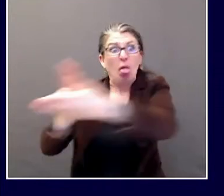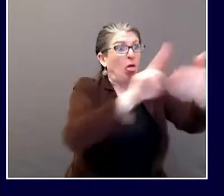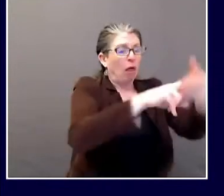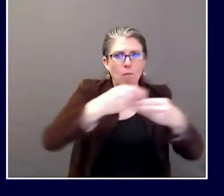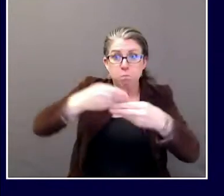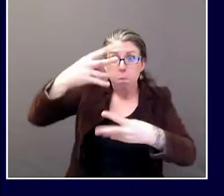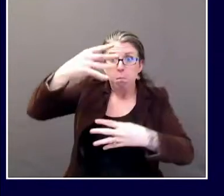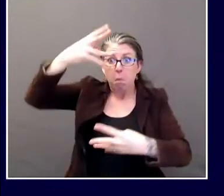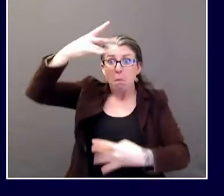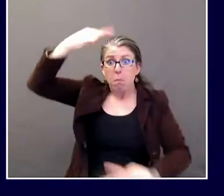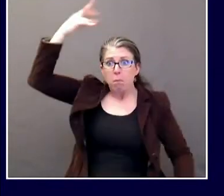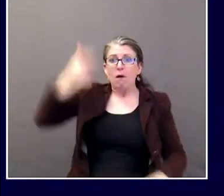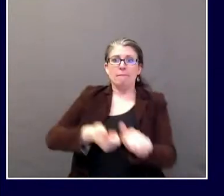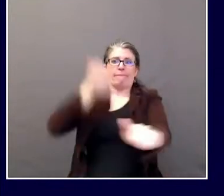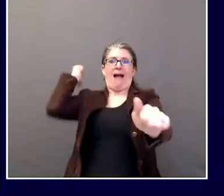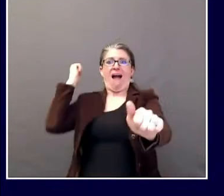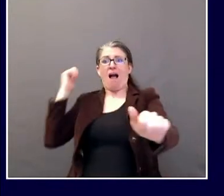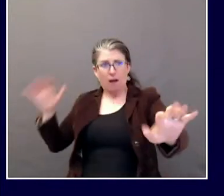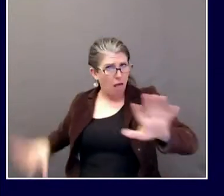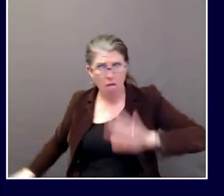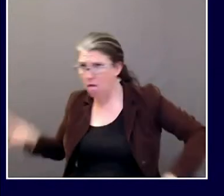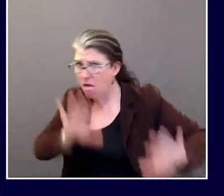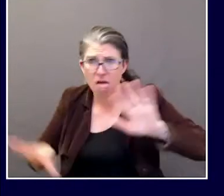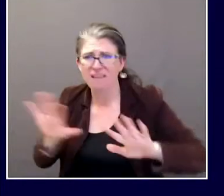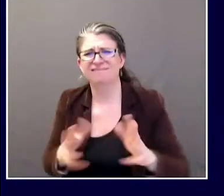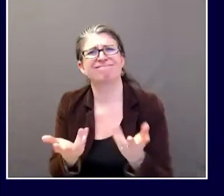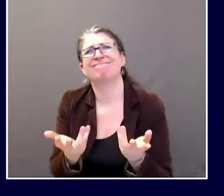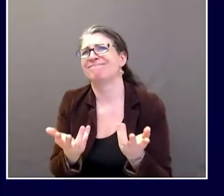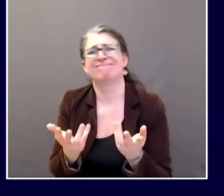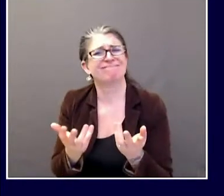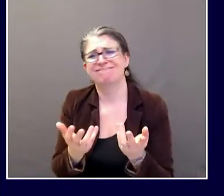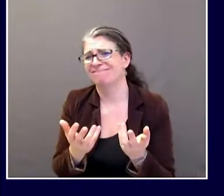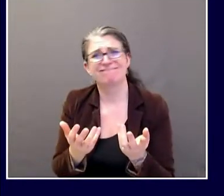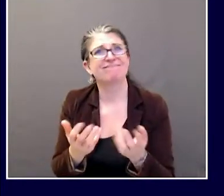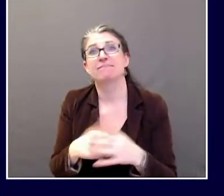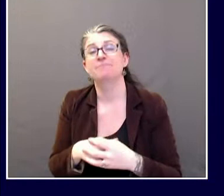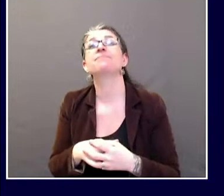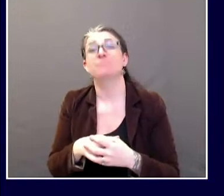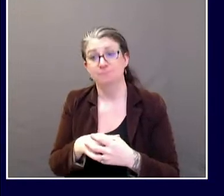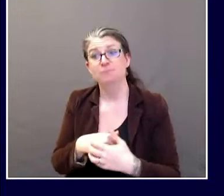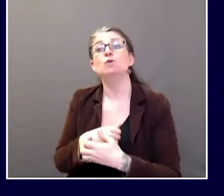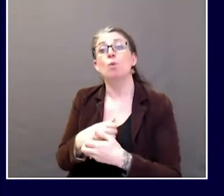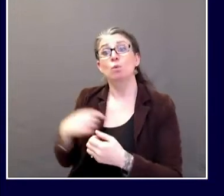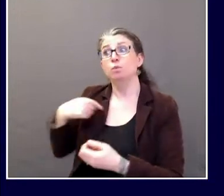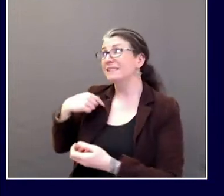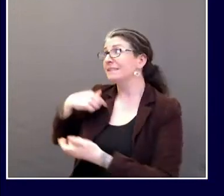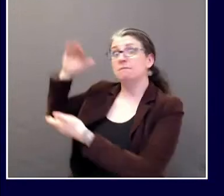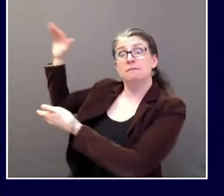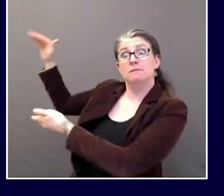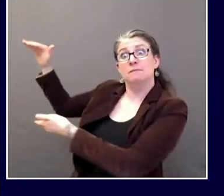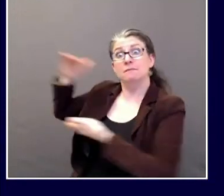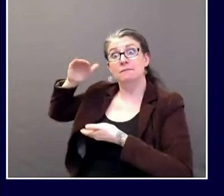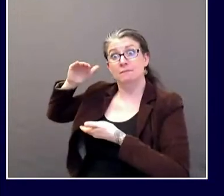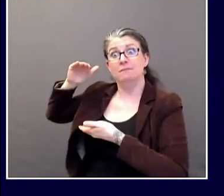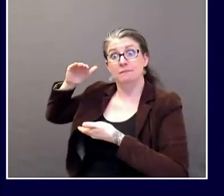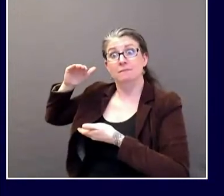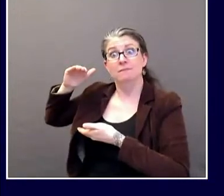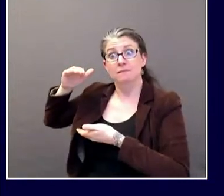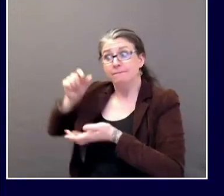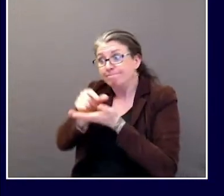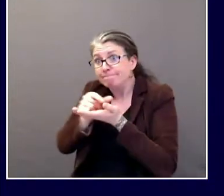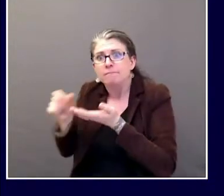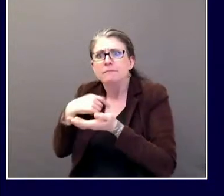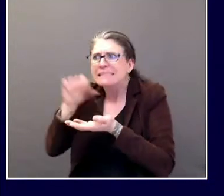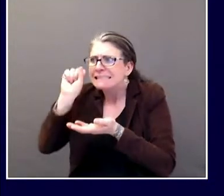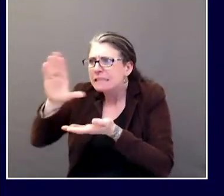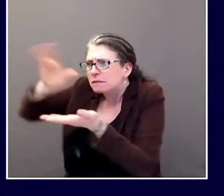thing, Chris, is that we too have received reports from folks in York County driving up to Aroostook County to be vaccinated. Again, I